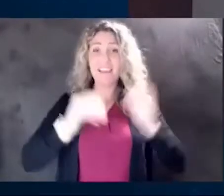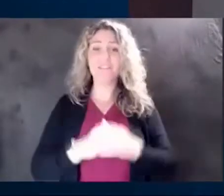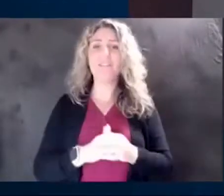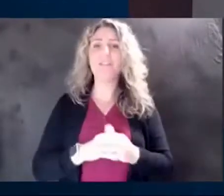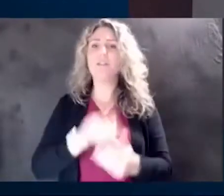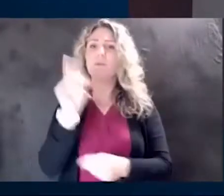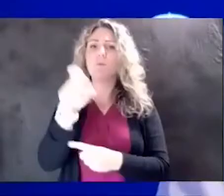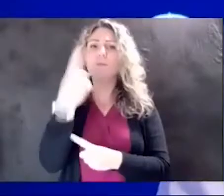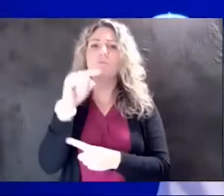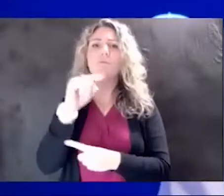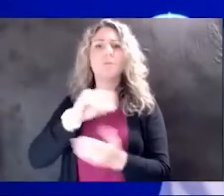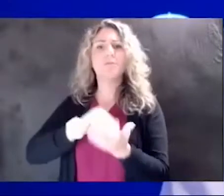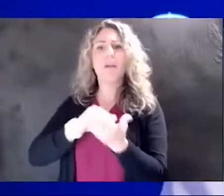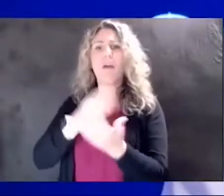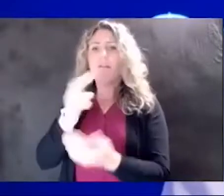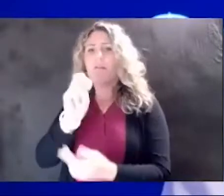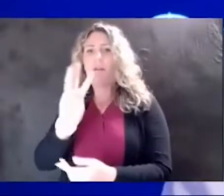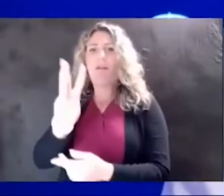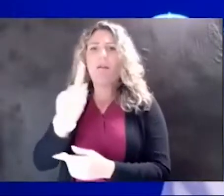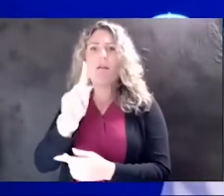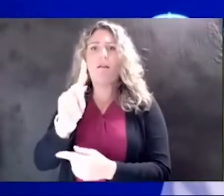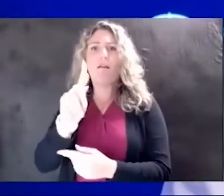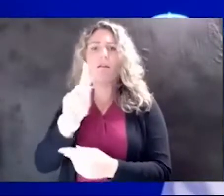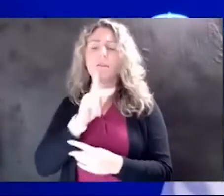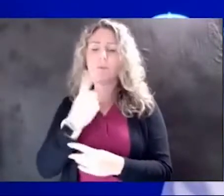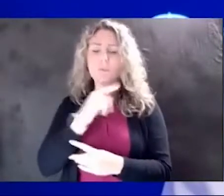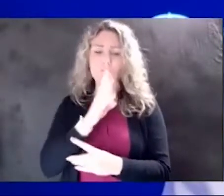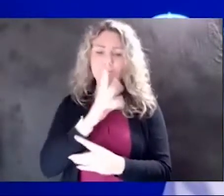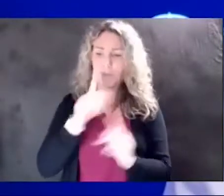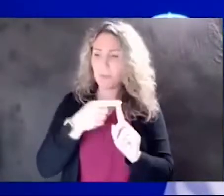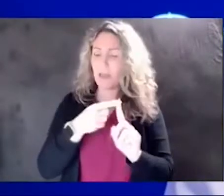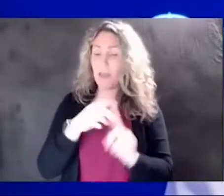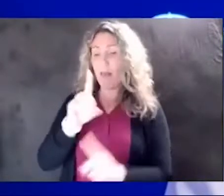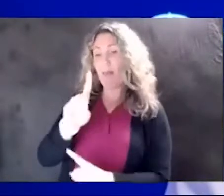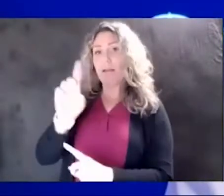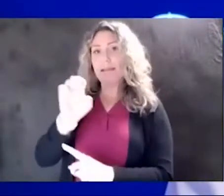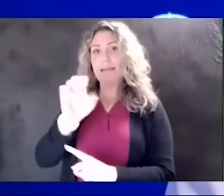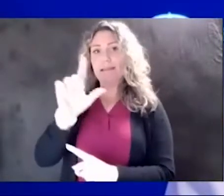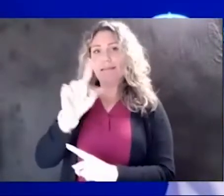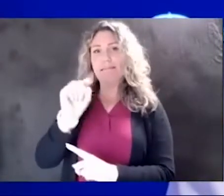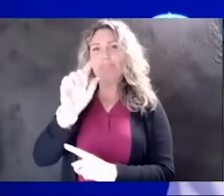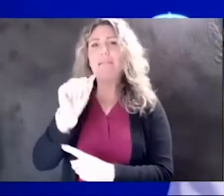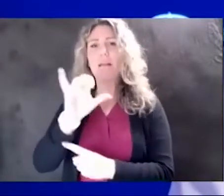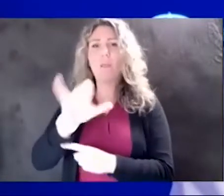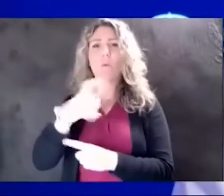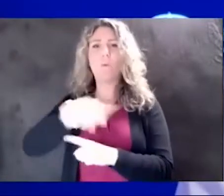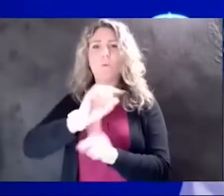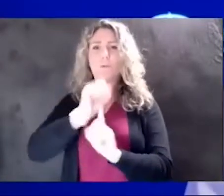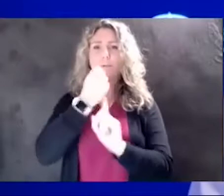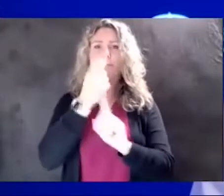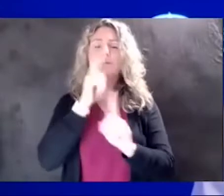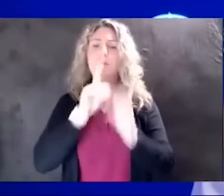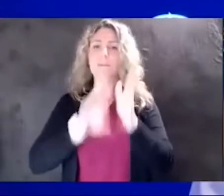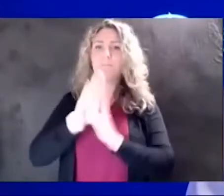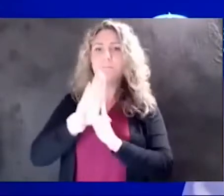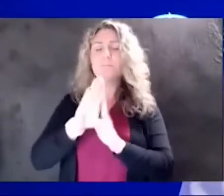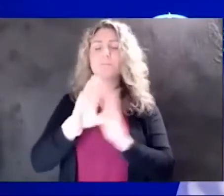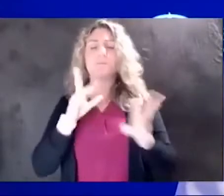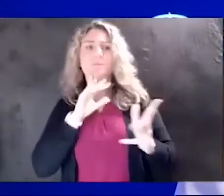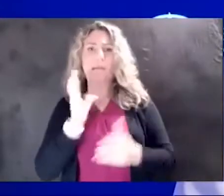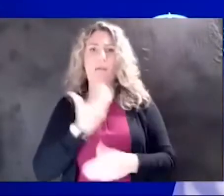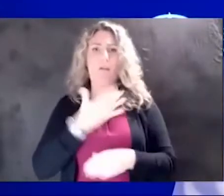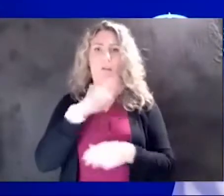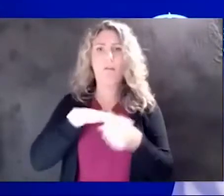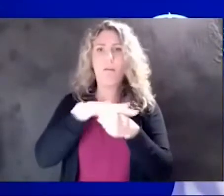for Dr. Hawk. As we talk about Delta cases coming up and starting to surge in our area and even